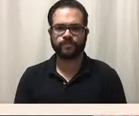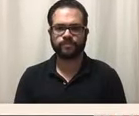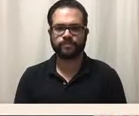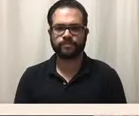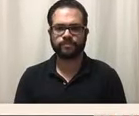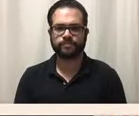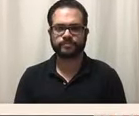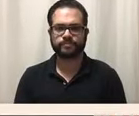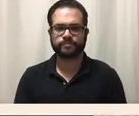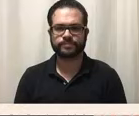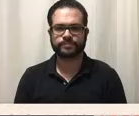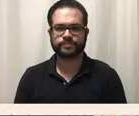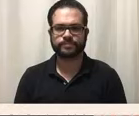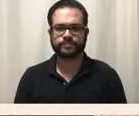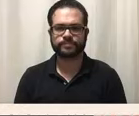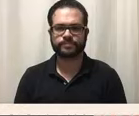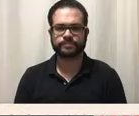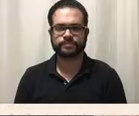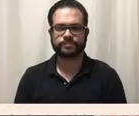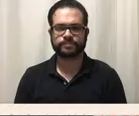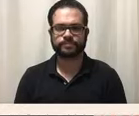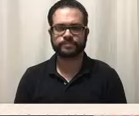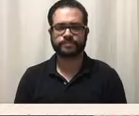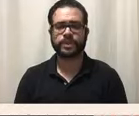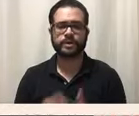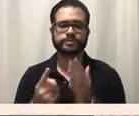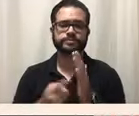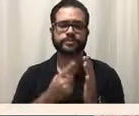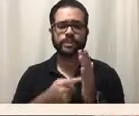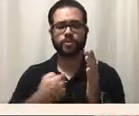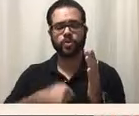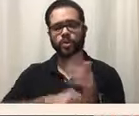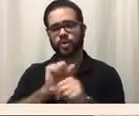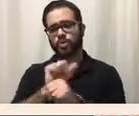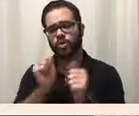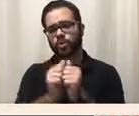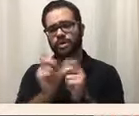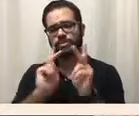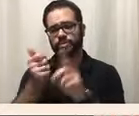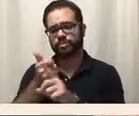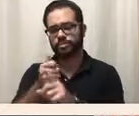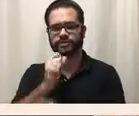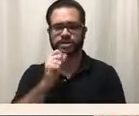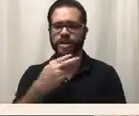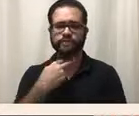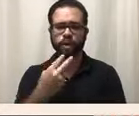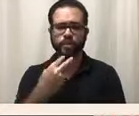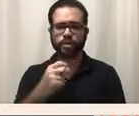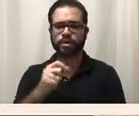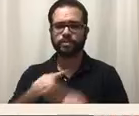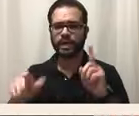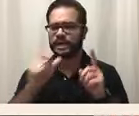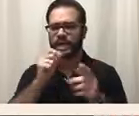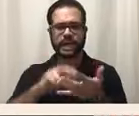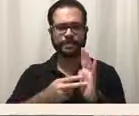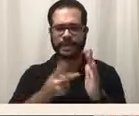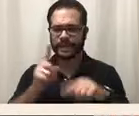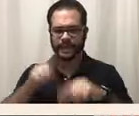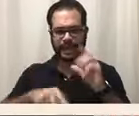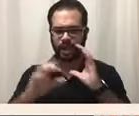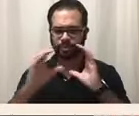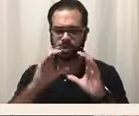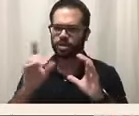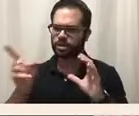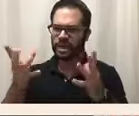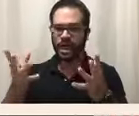Sometimes we work with clients who are nonverbal, but this does not mean that they can't communicate. They have a lot they want to